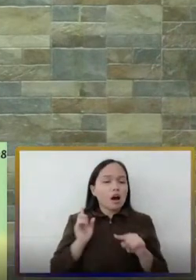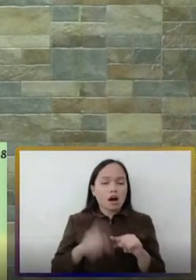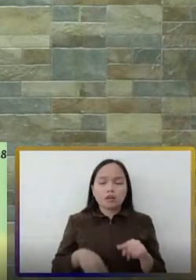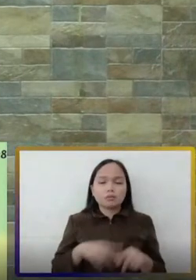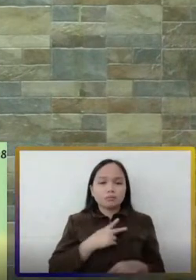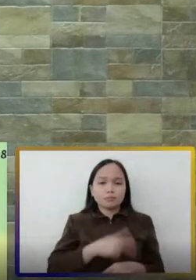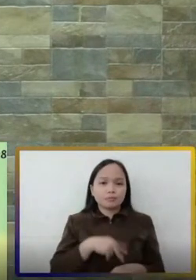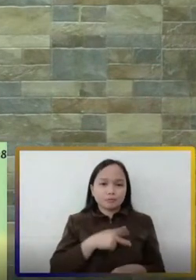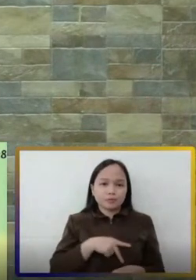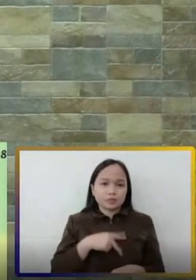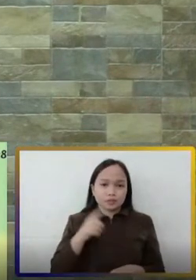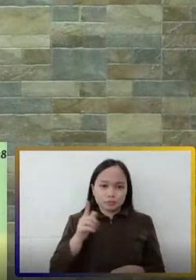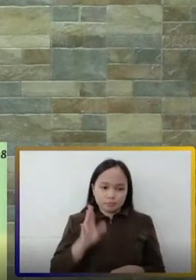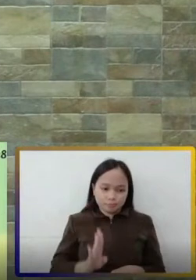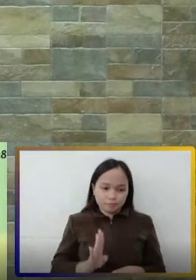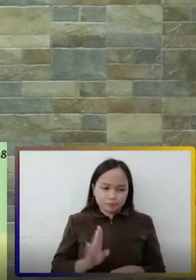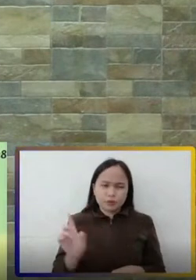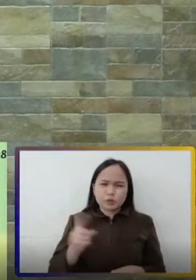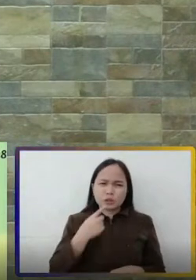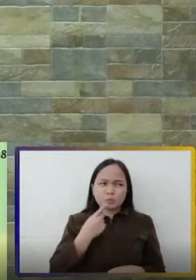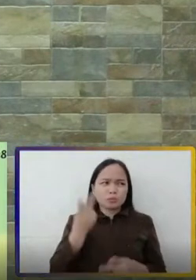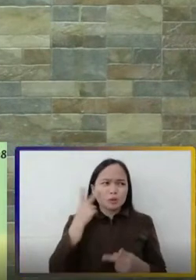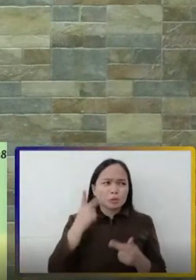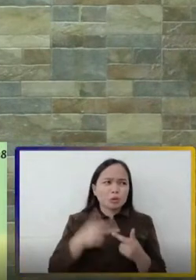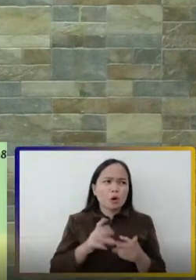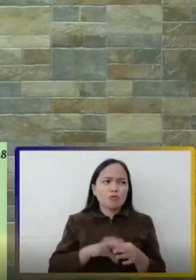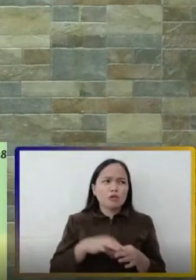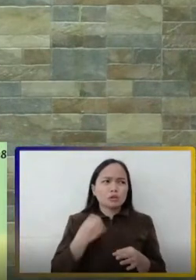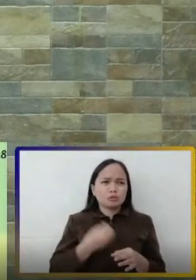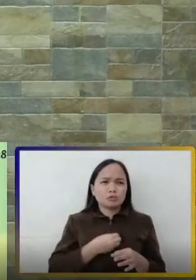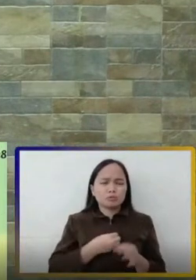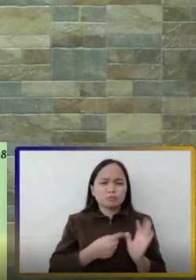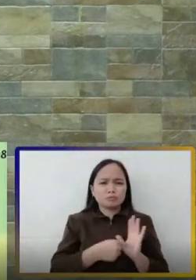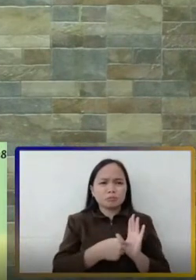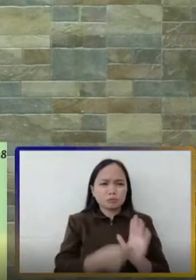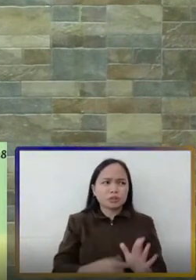God. What is the purpose of our existence here?